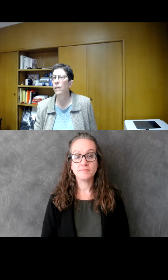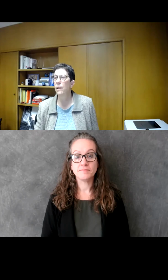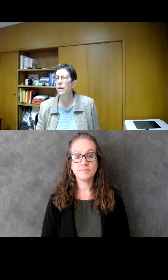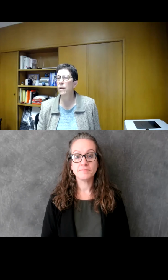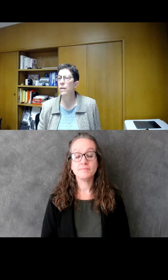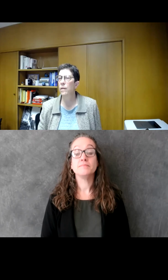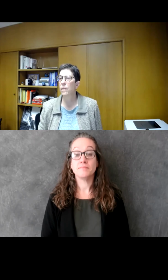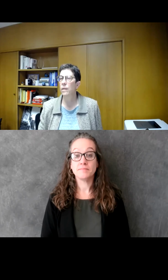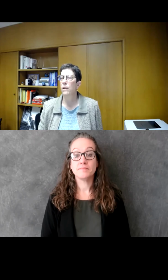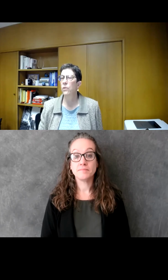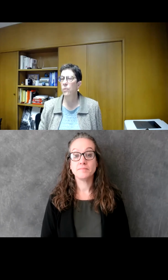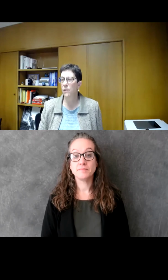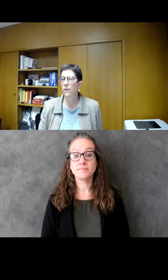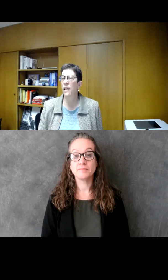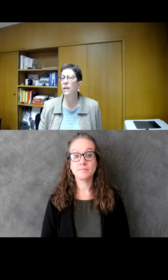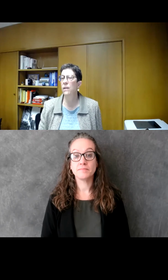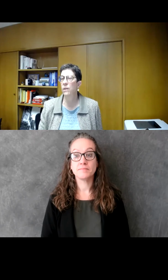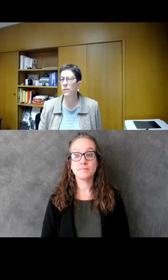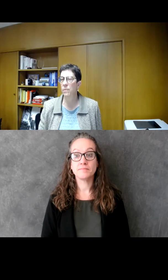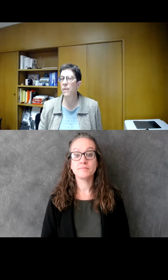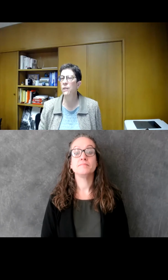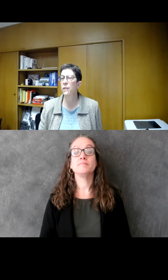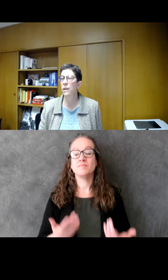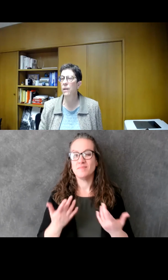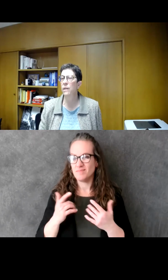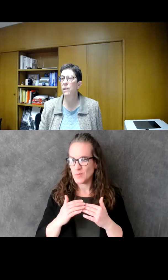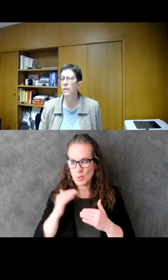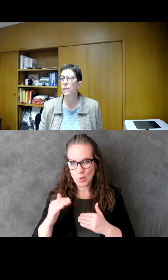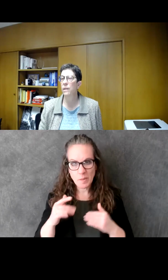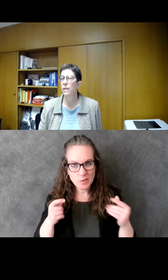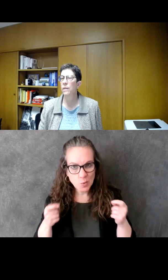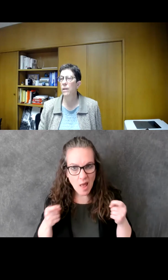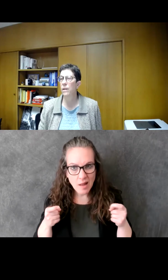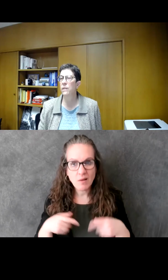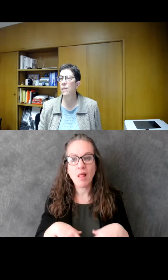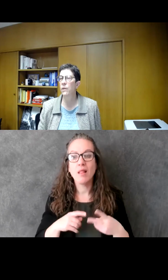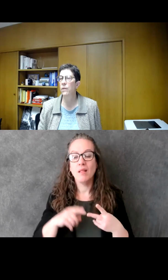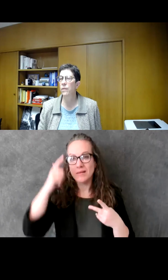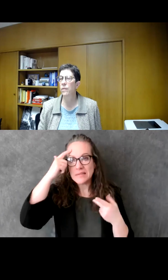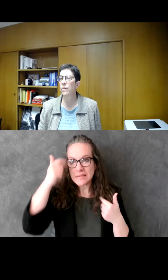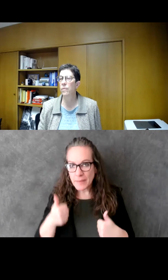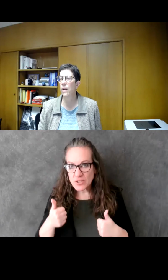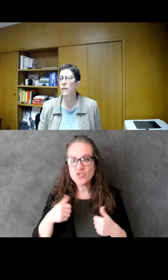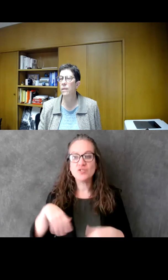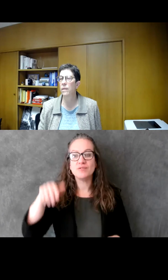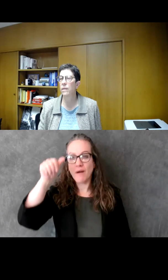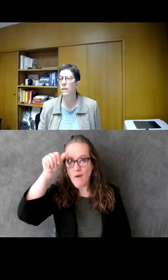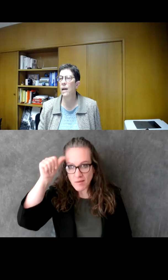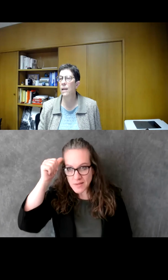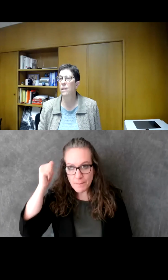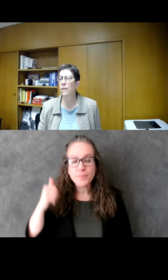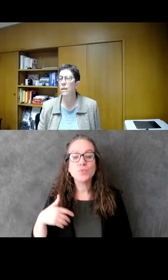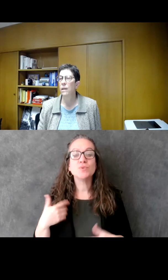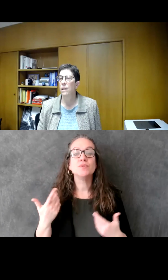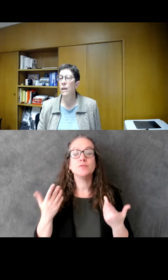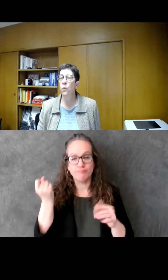All right. Too much for her to handle, dementia, the Alzheimer's, right? Got